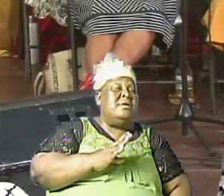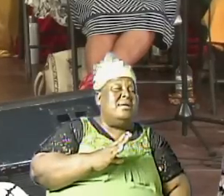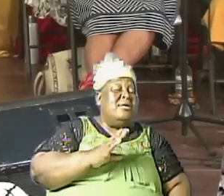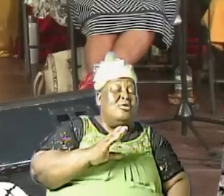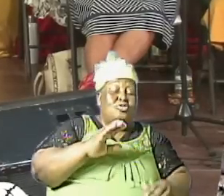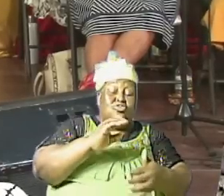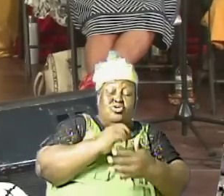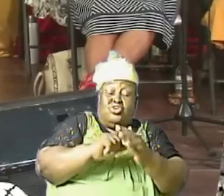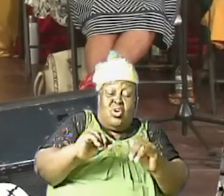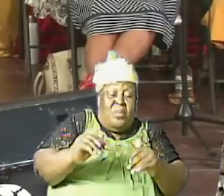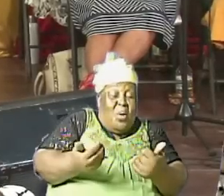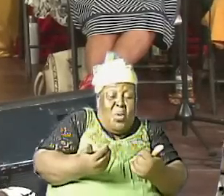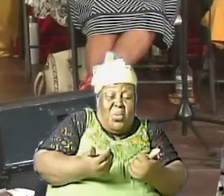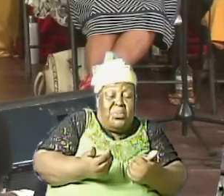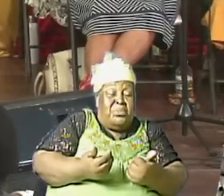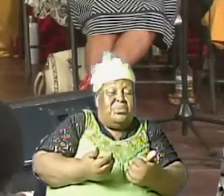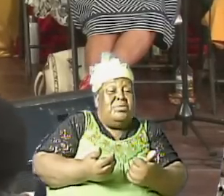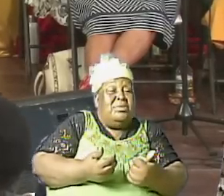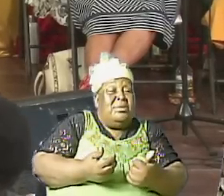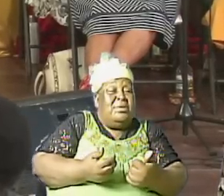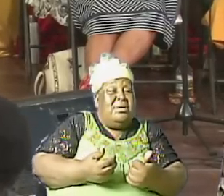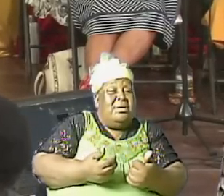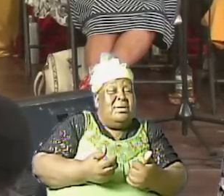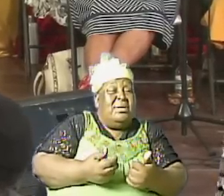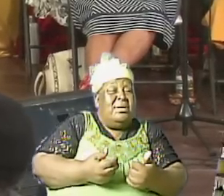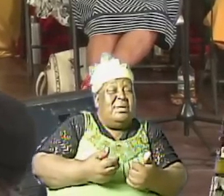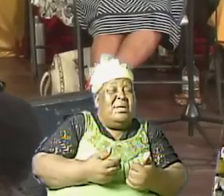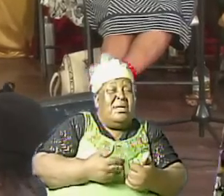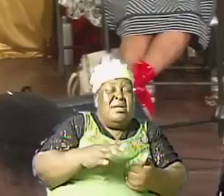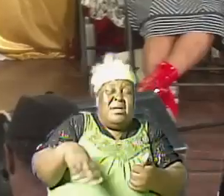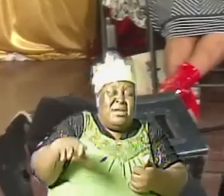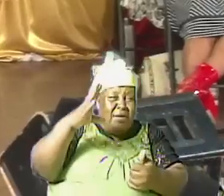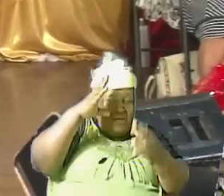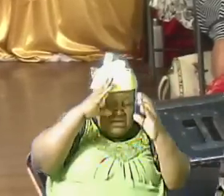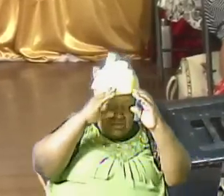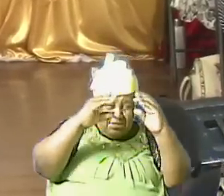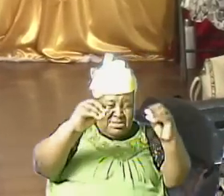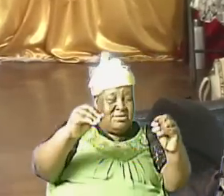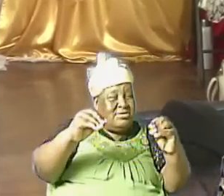and somehow he didn't teach